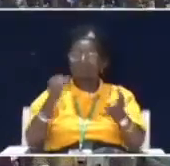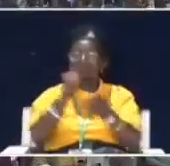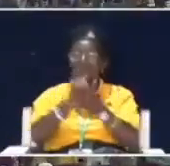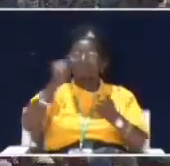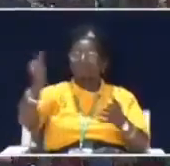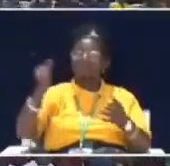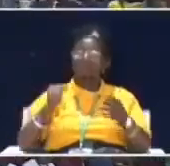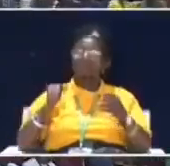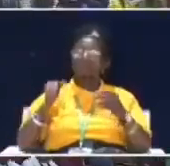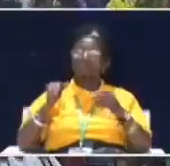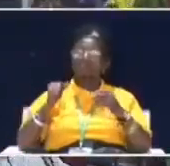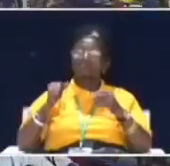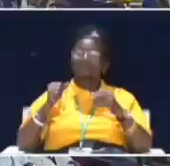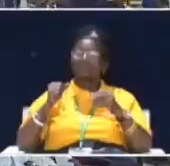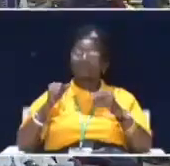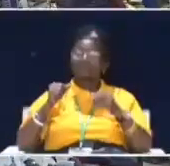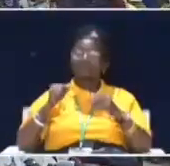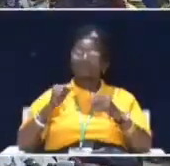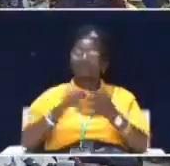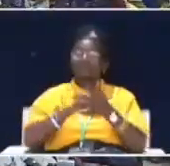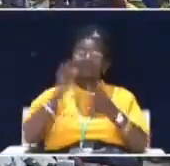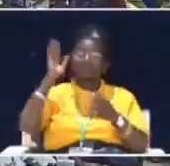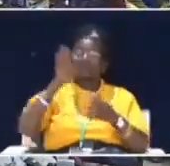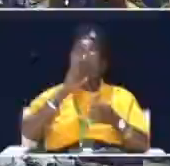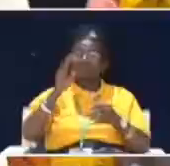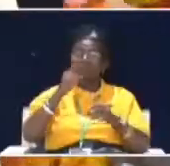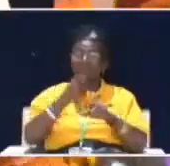It will be difficult to